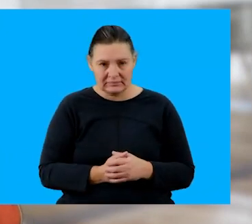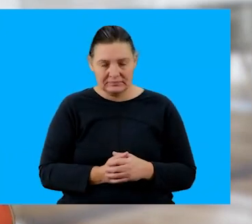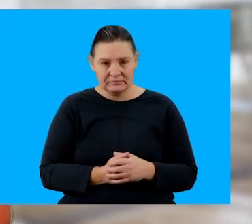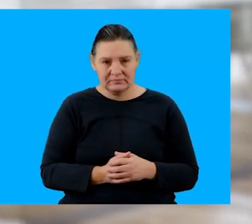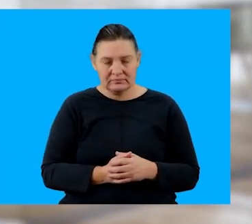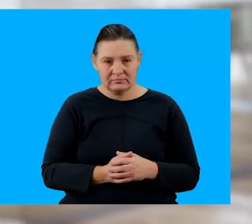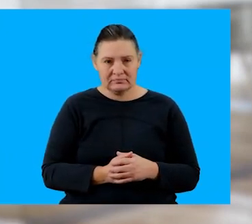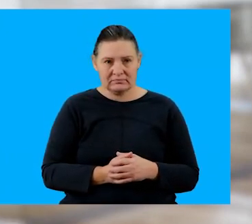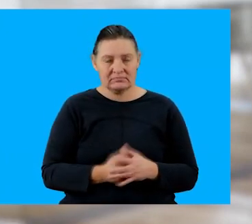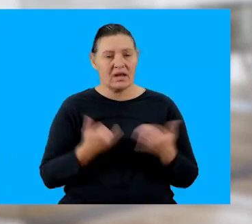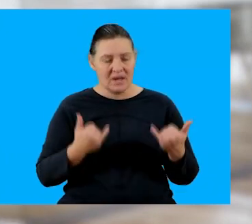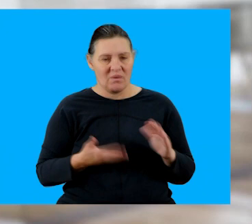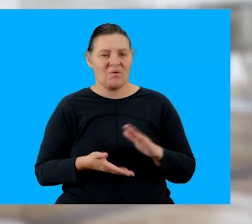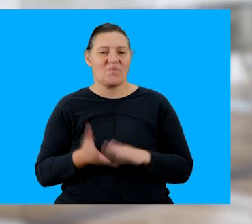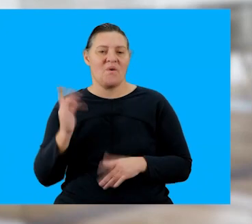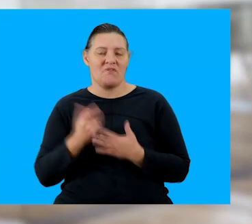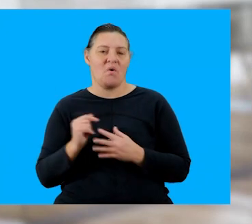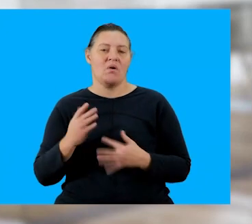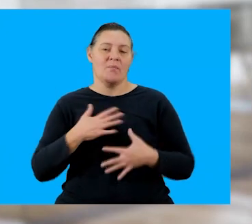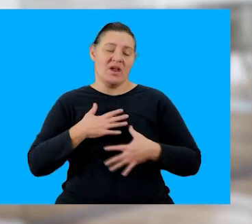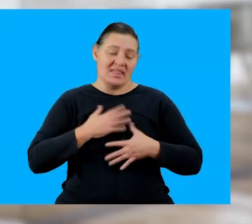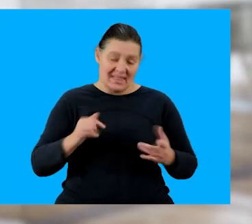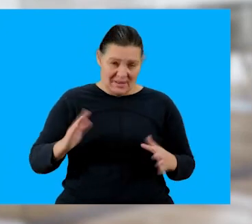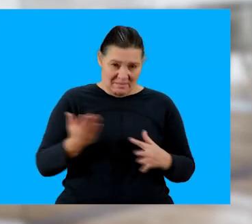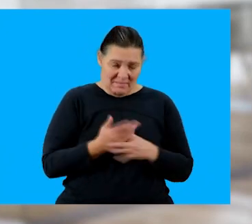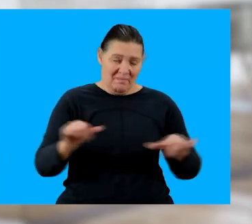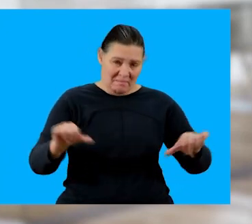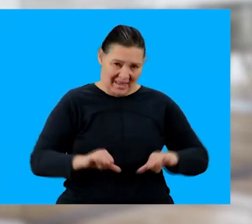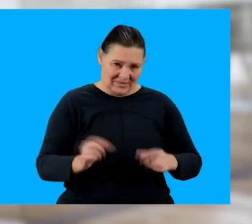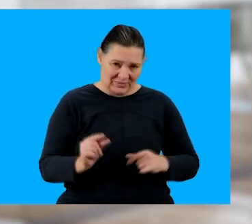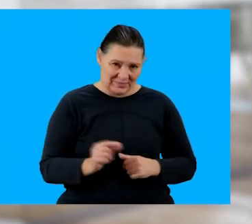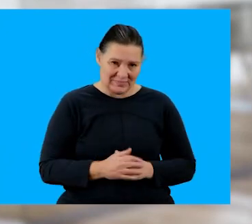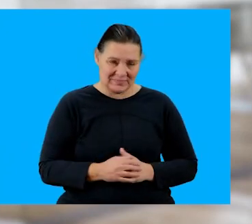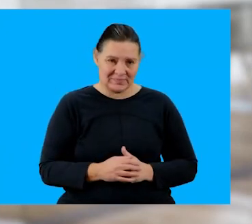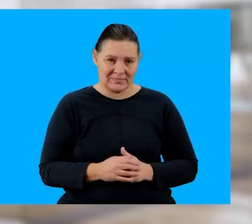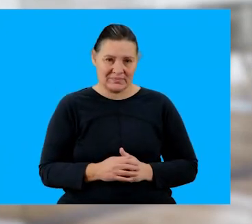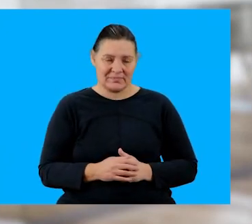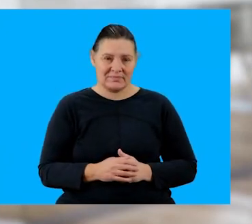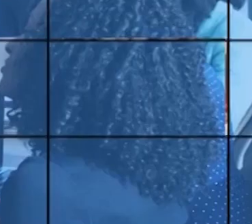business. Now let us just go for a breather and we will be back soon.